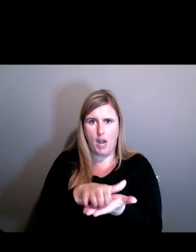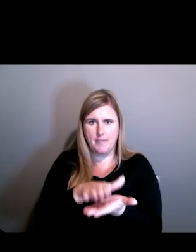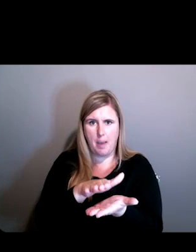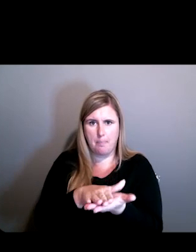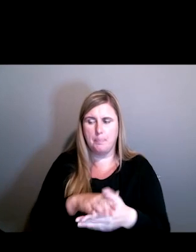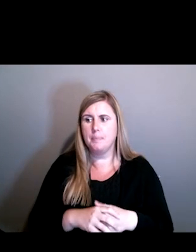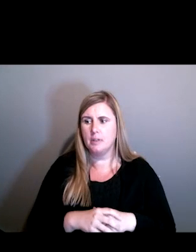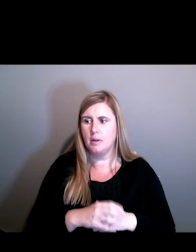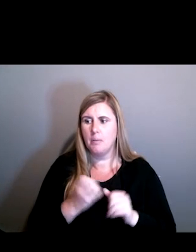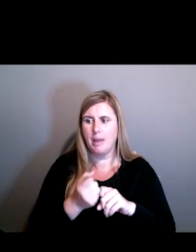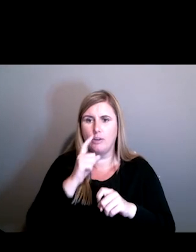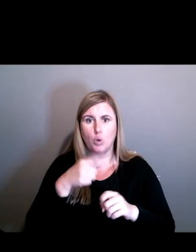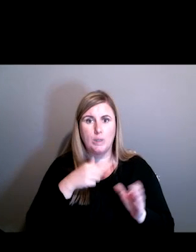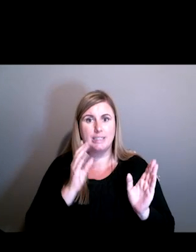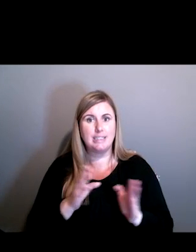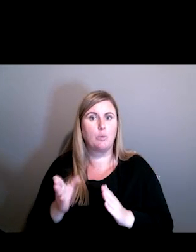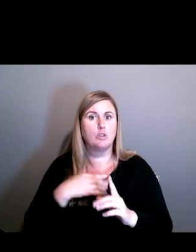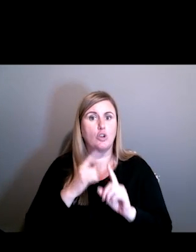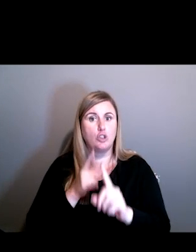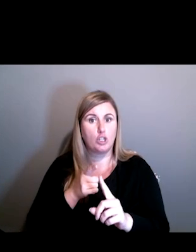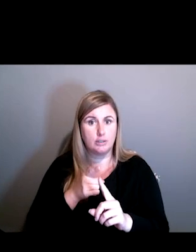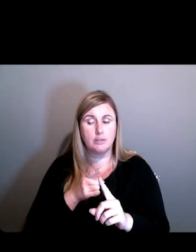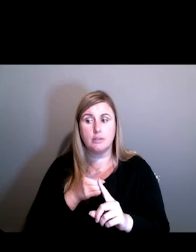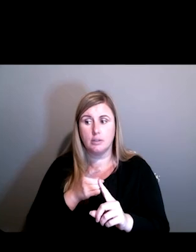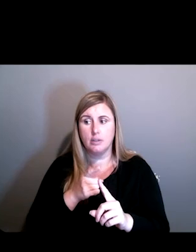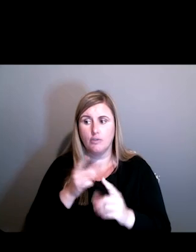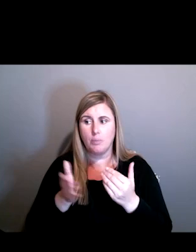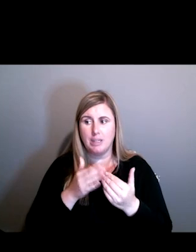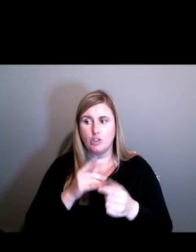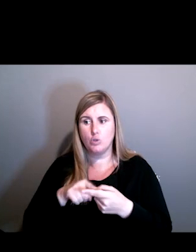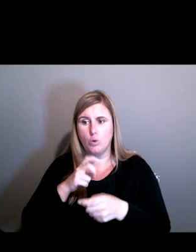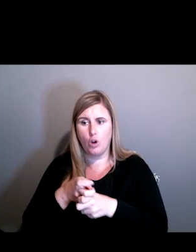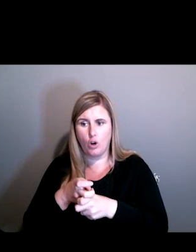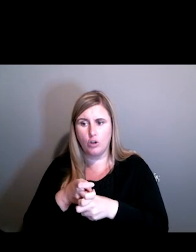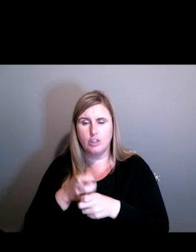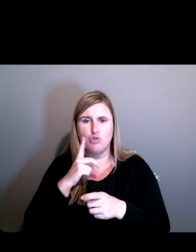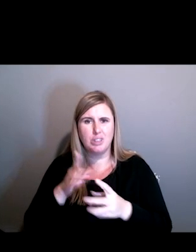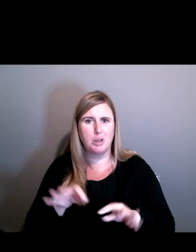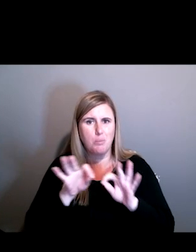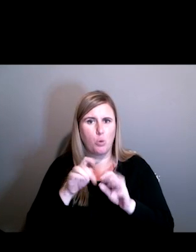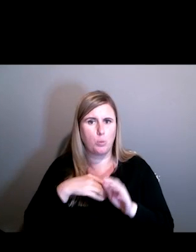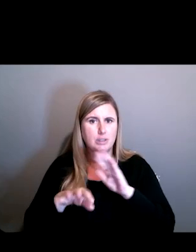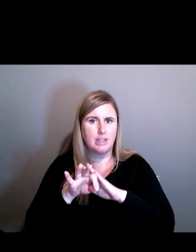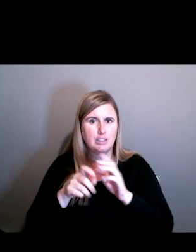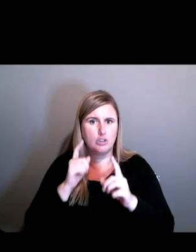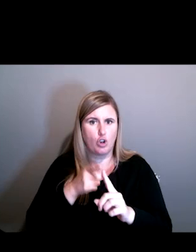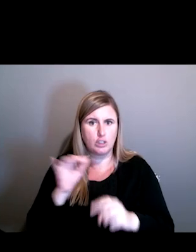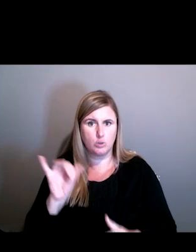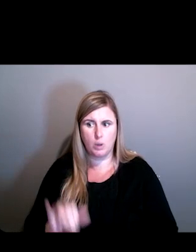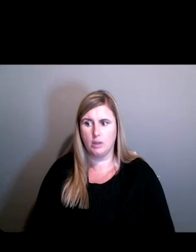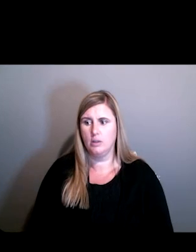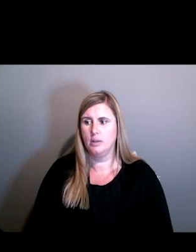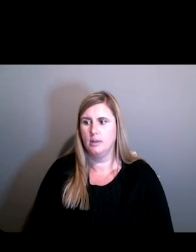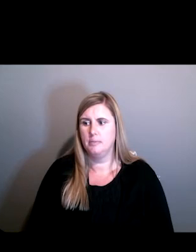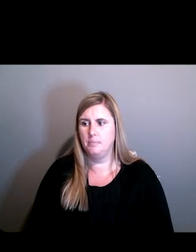in front of them. So making sure we sequence our targets from easy to hard is really important when we're selecting targets as